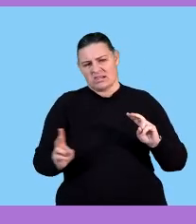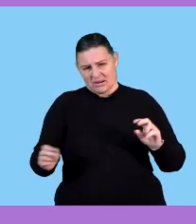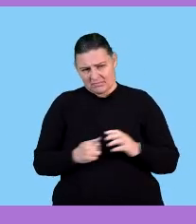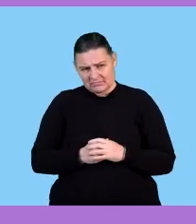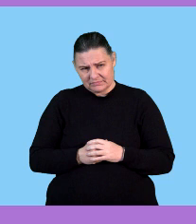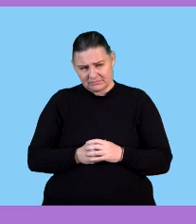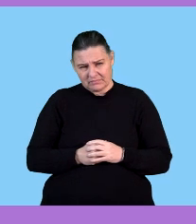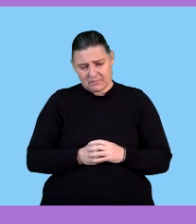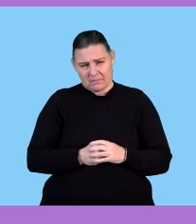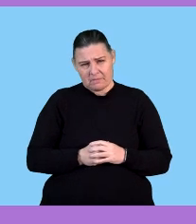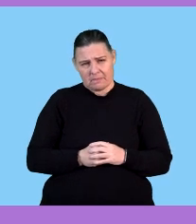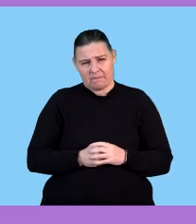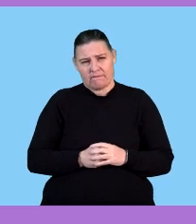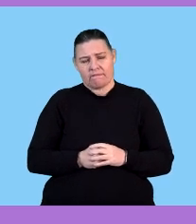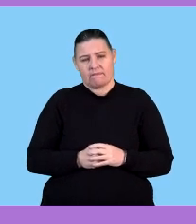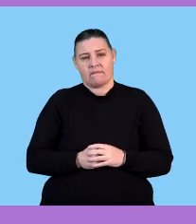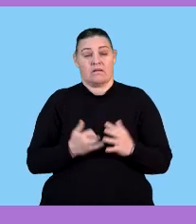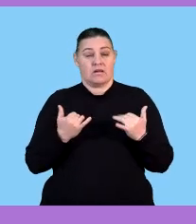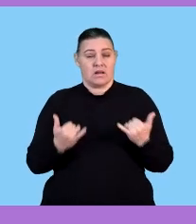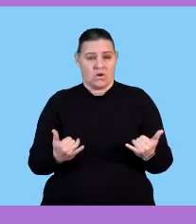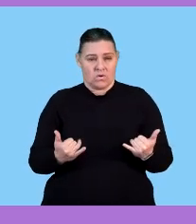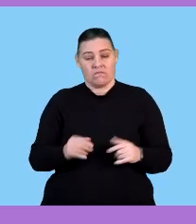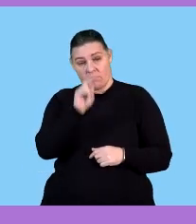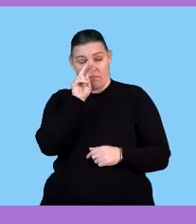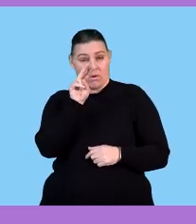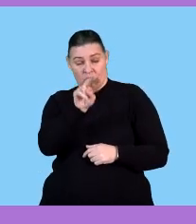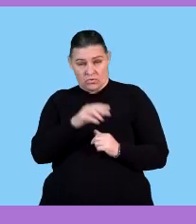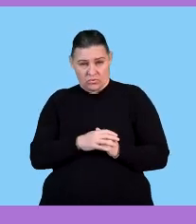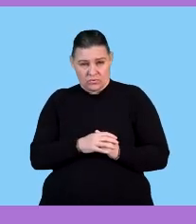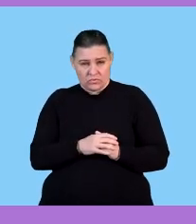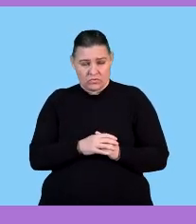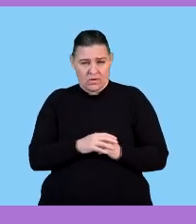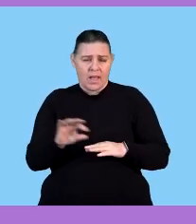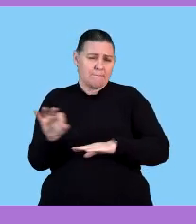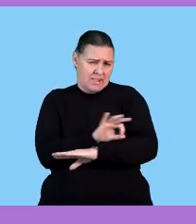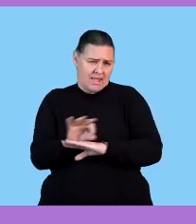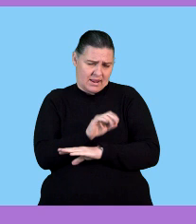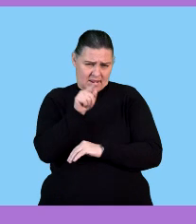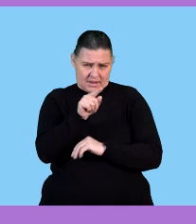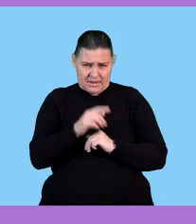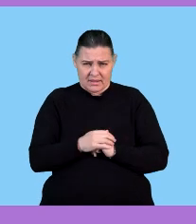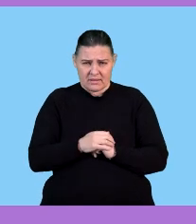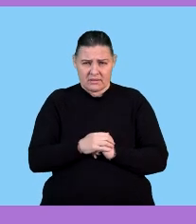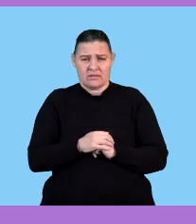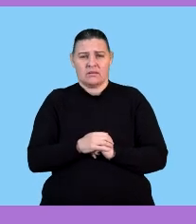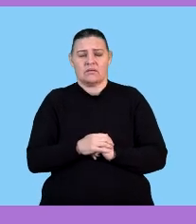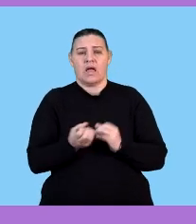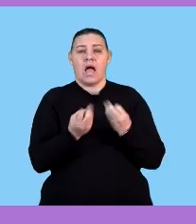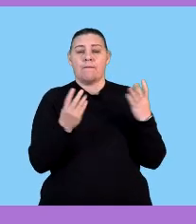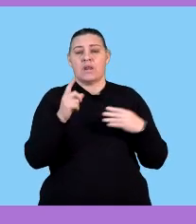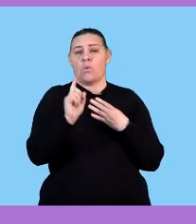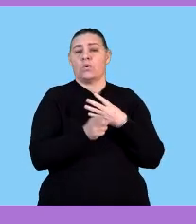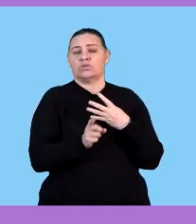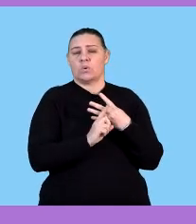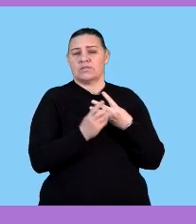are some of those common symbols. Now, if I look at this typical plan, all right, the question is, how